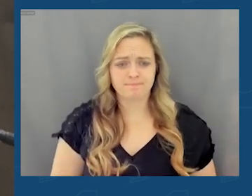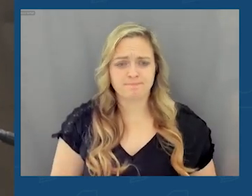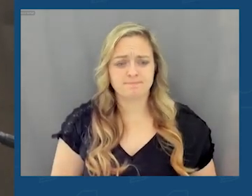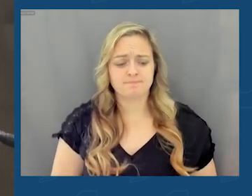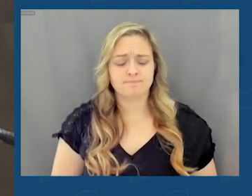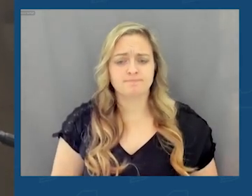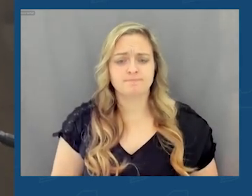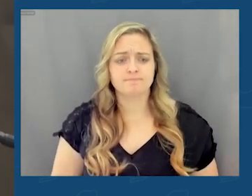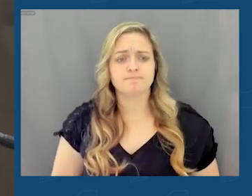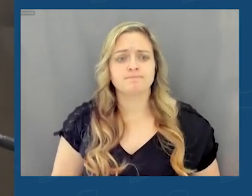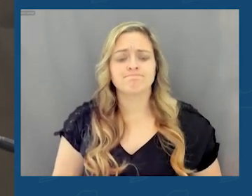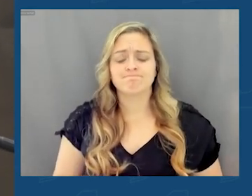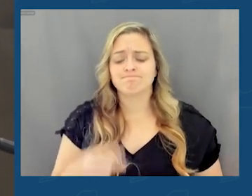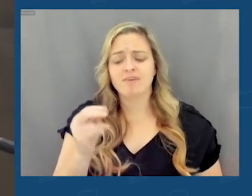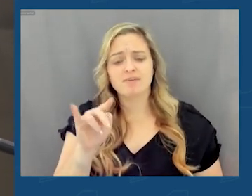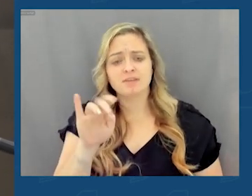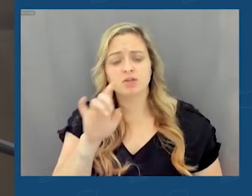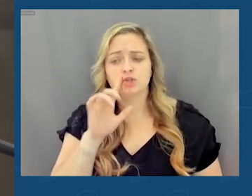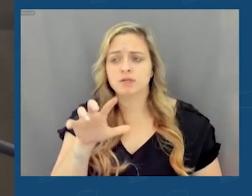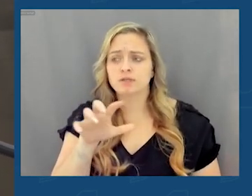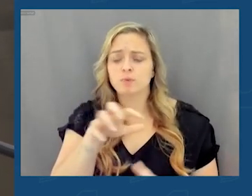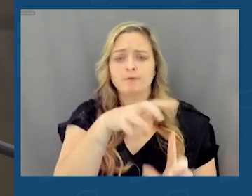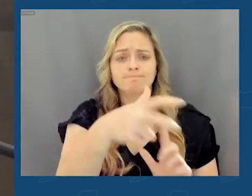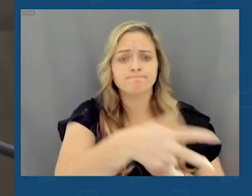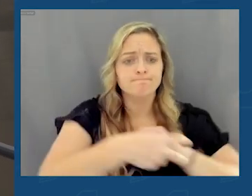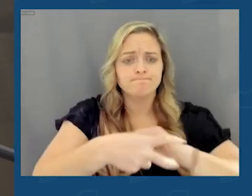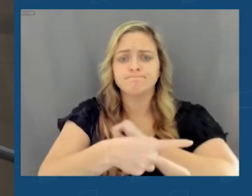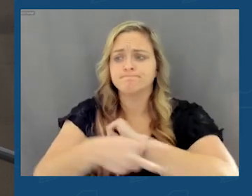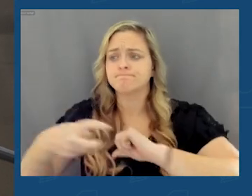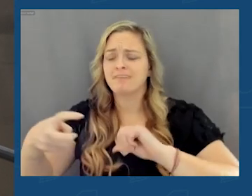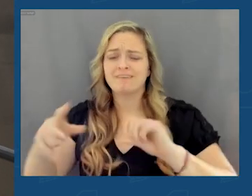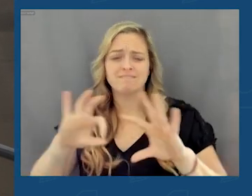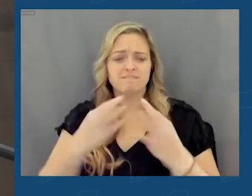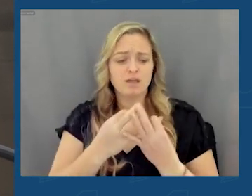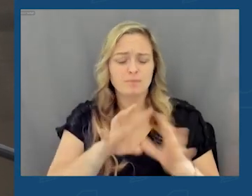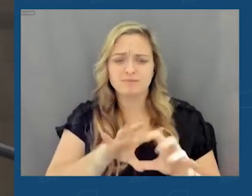hostages were taken, families ripped apart.